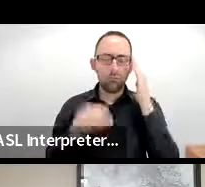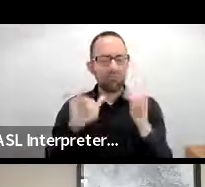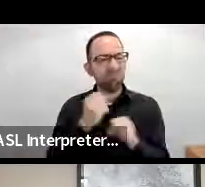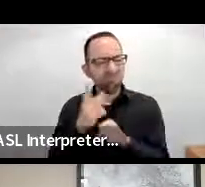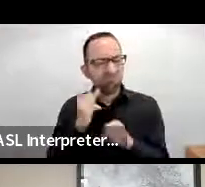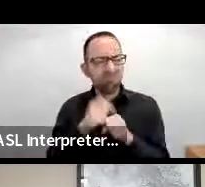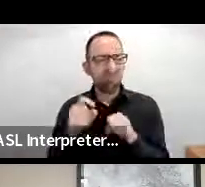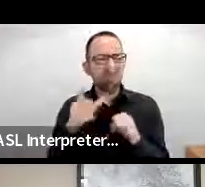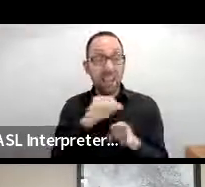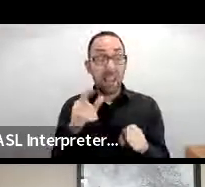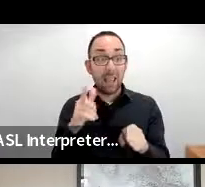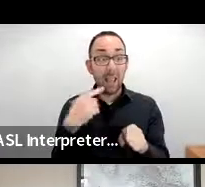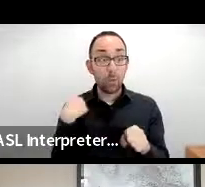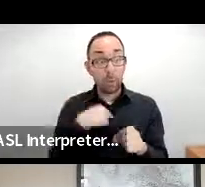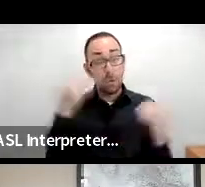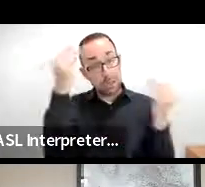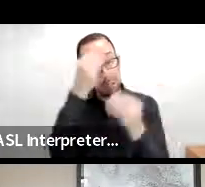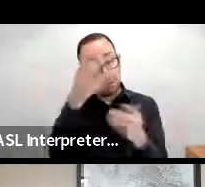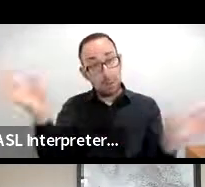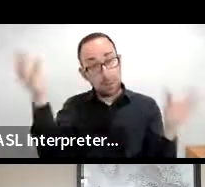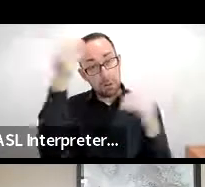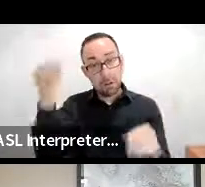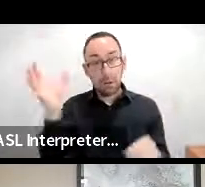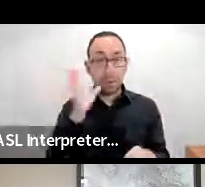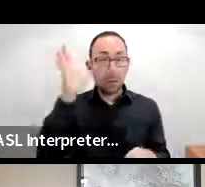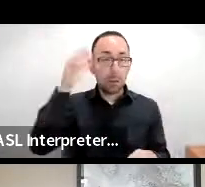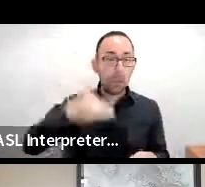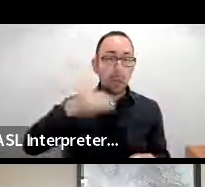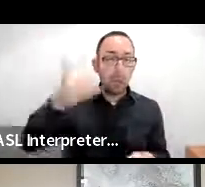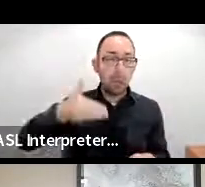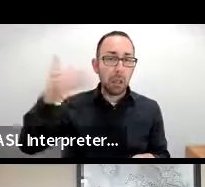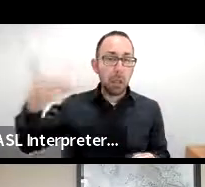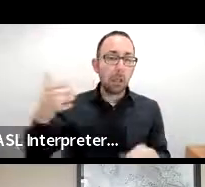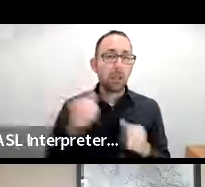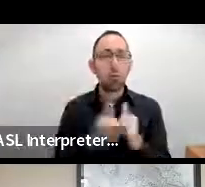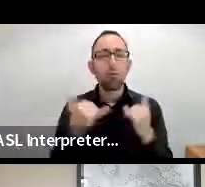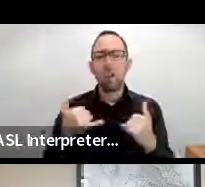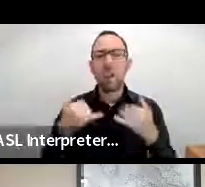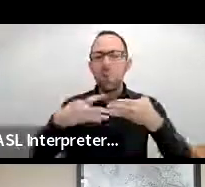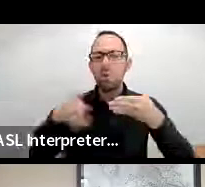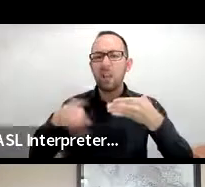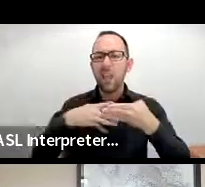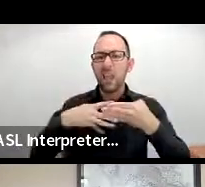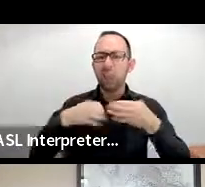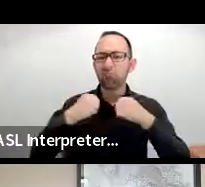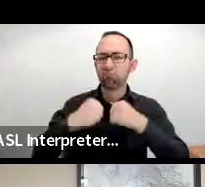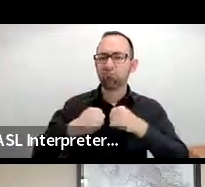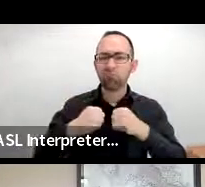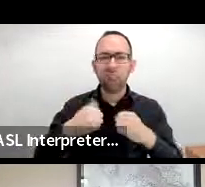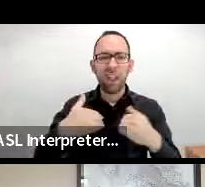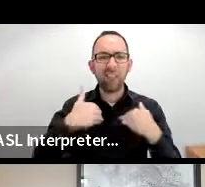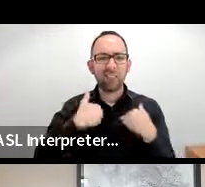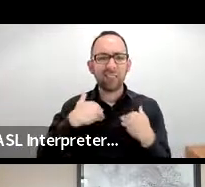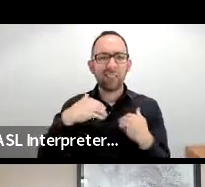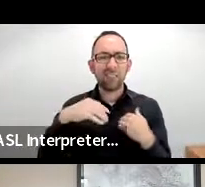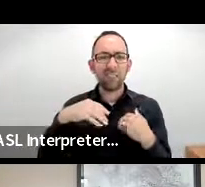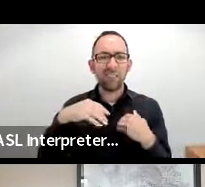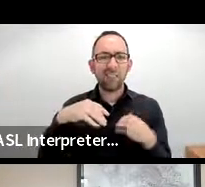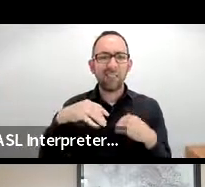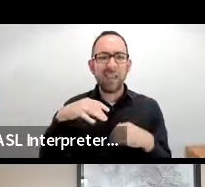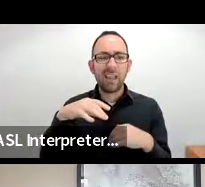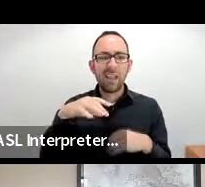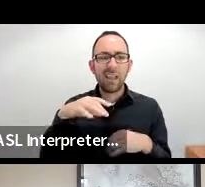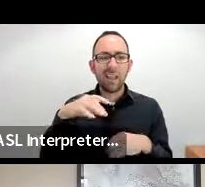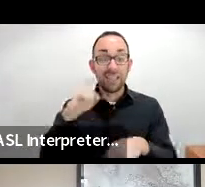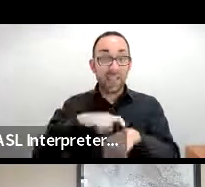update parents as we can. We have right now, our gates are secured by 8:10 or 8:20.